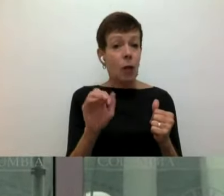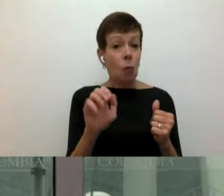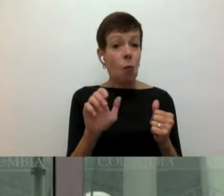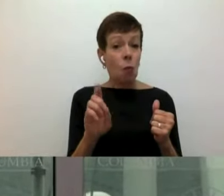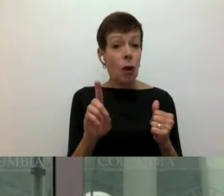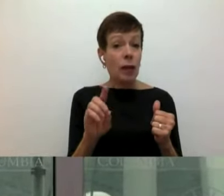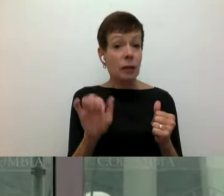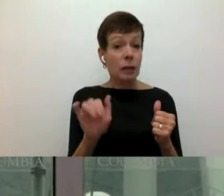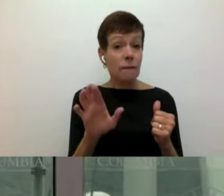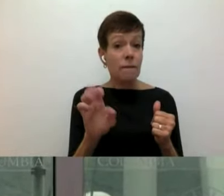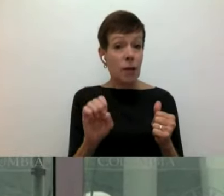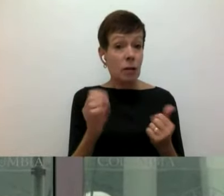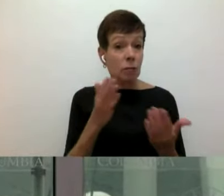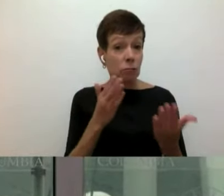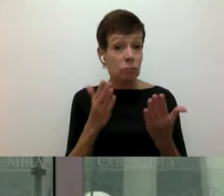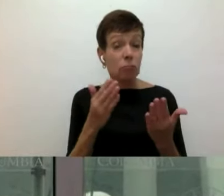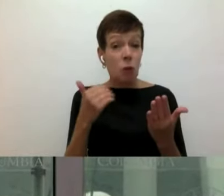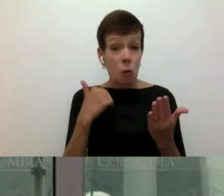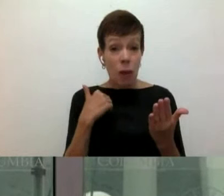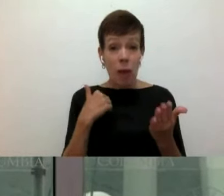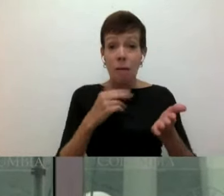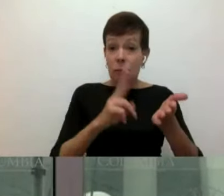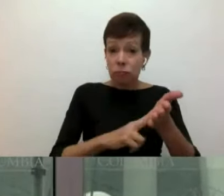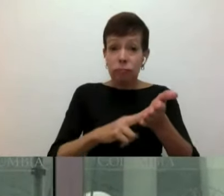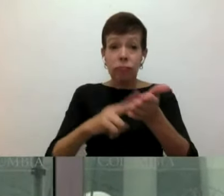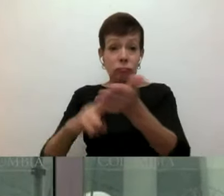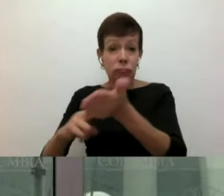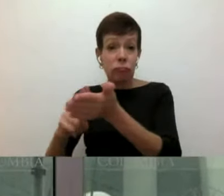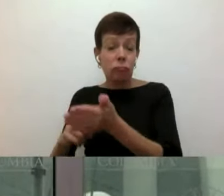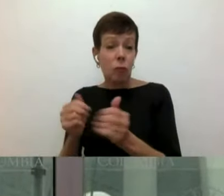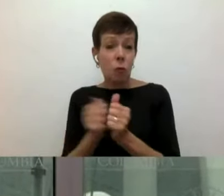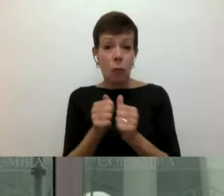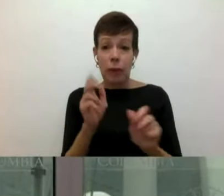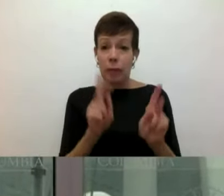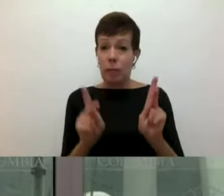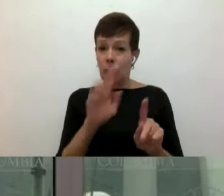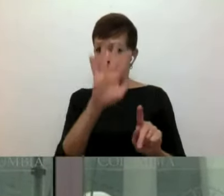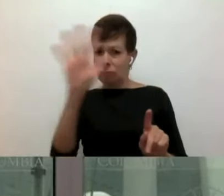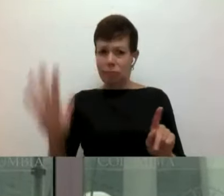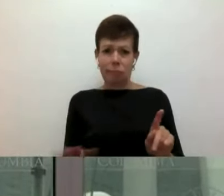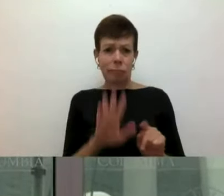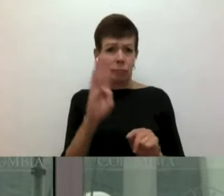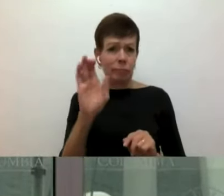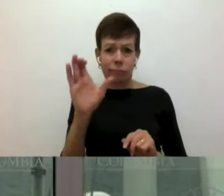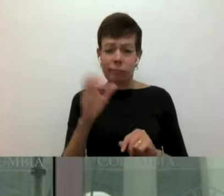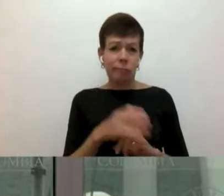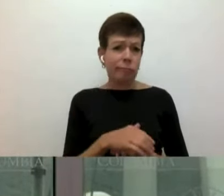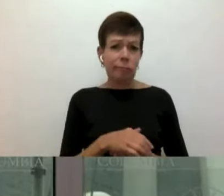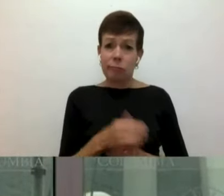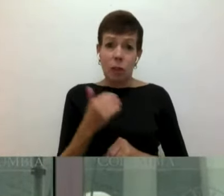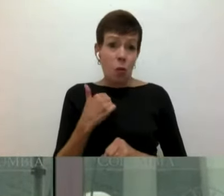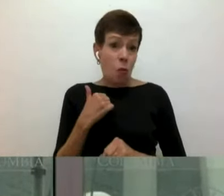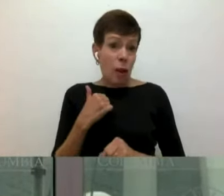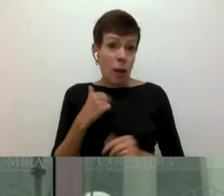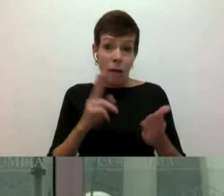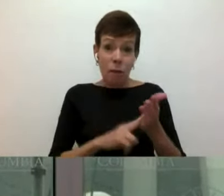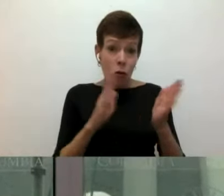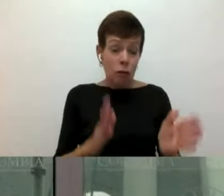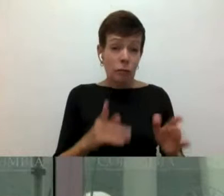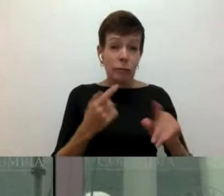already willingly work with contractors right across the province. We have support staff, we